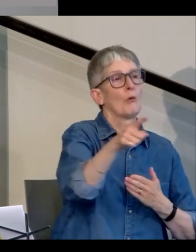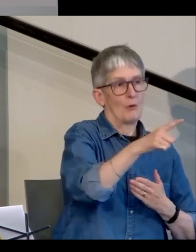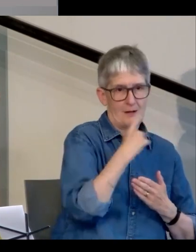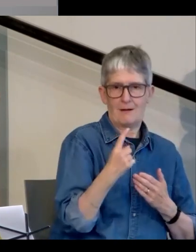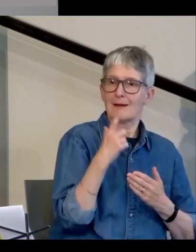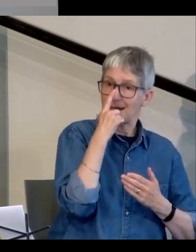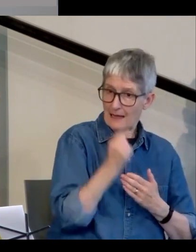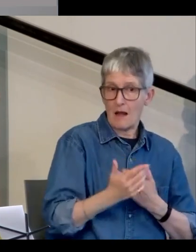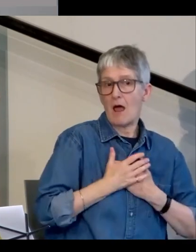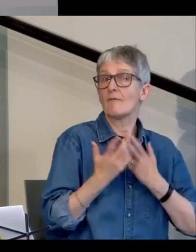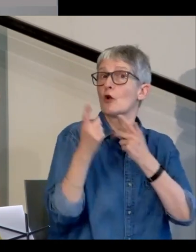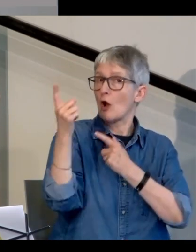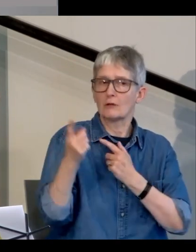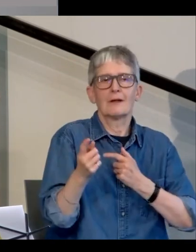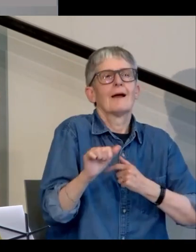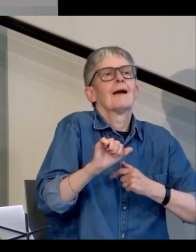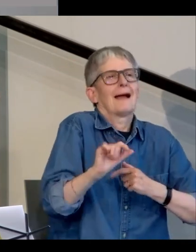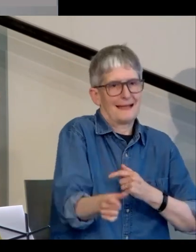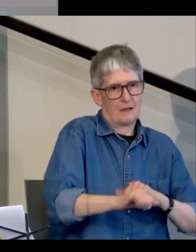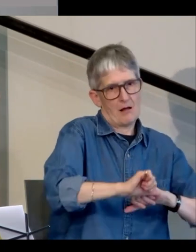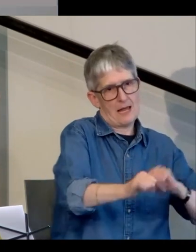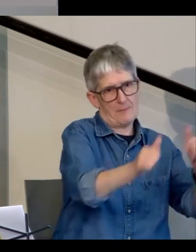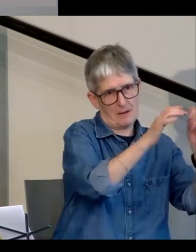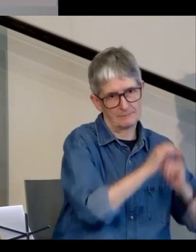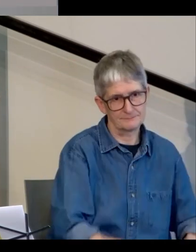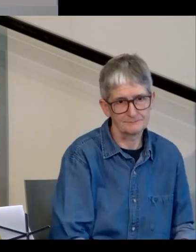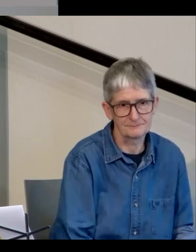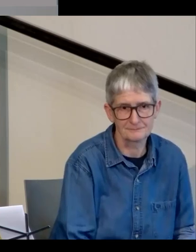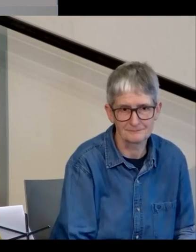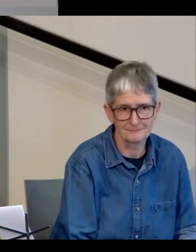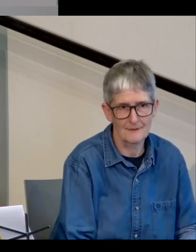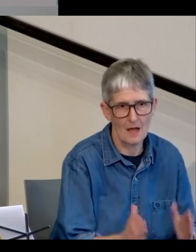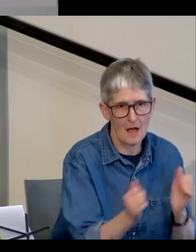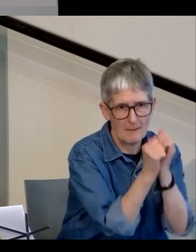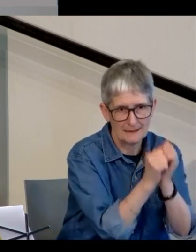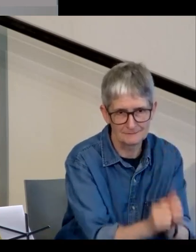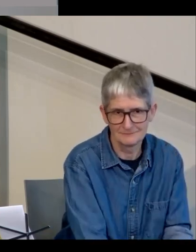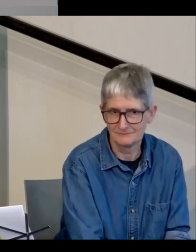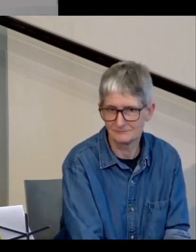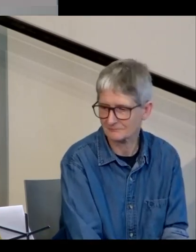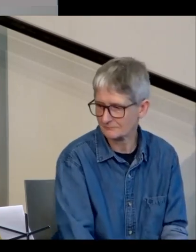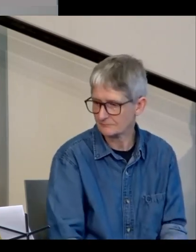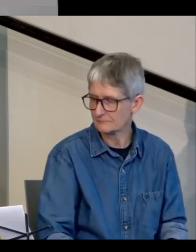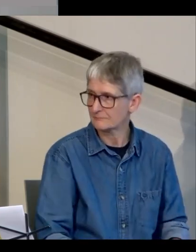God and to love our neighbor. Thank you, Father. Amen.